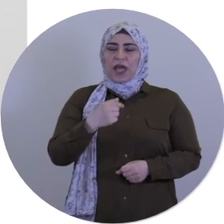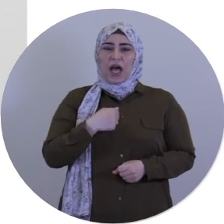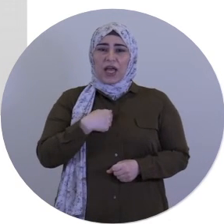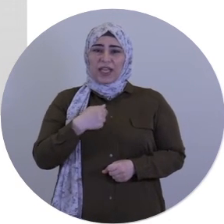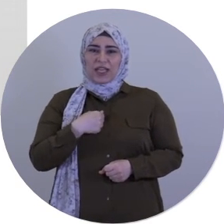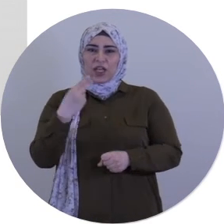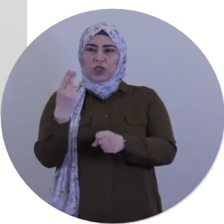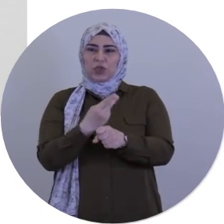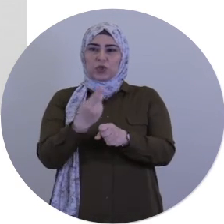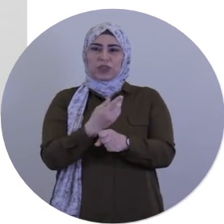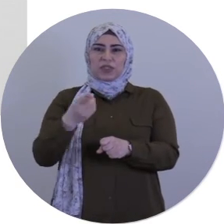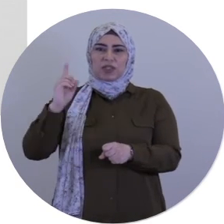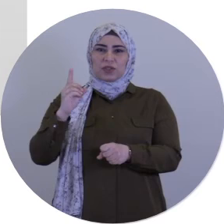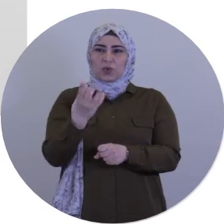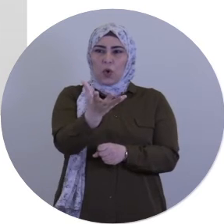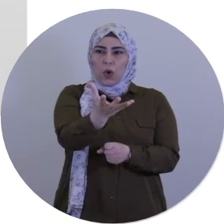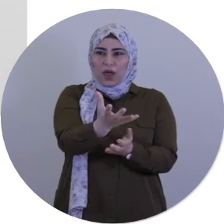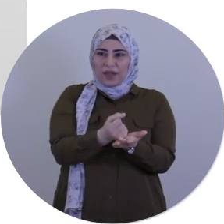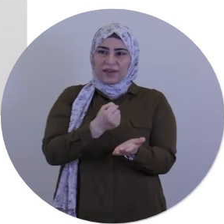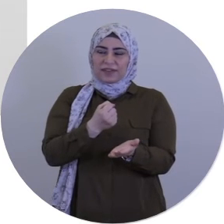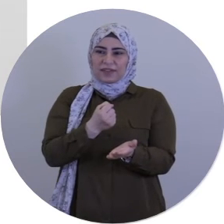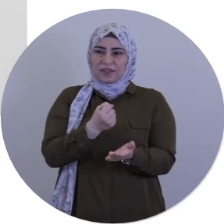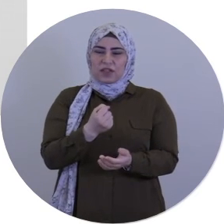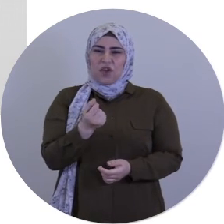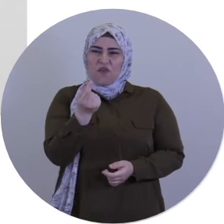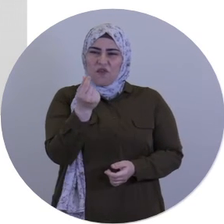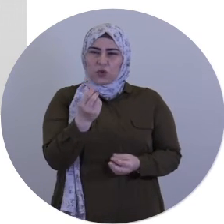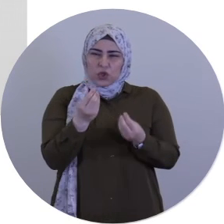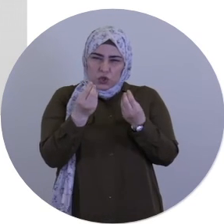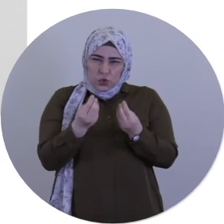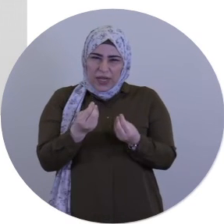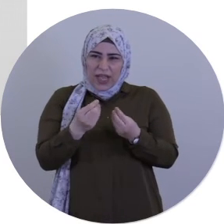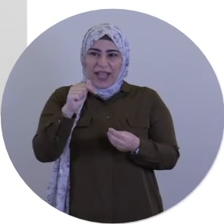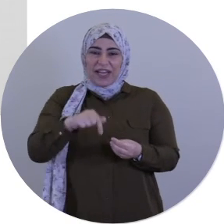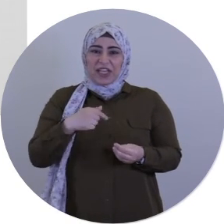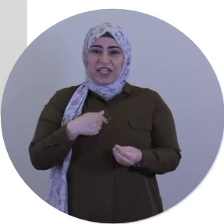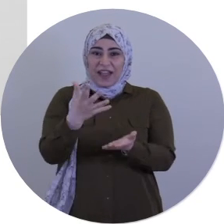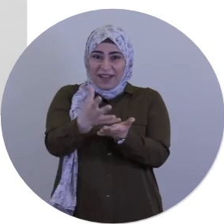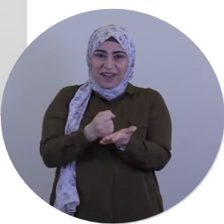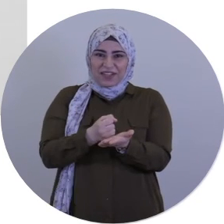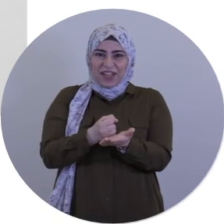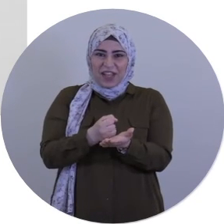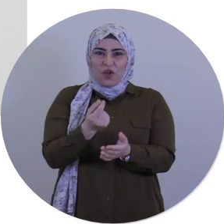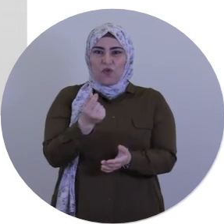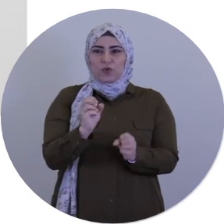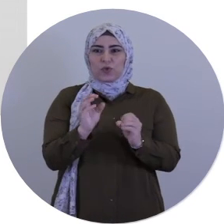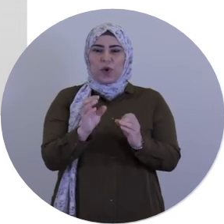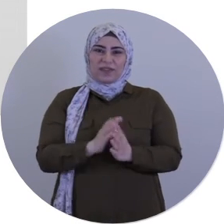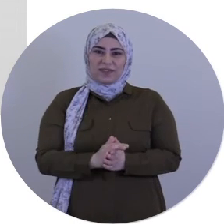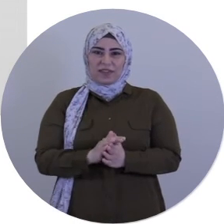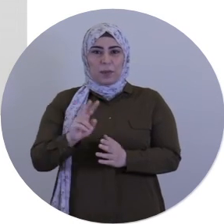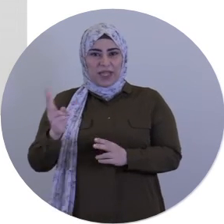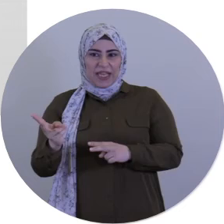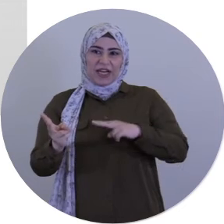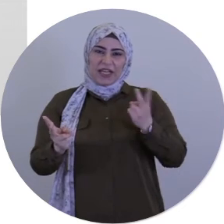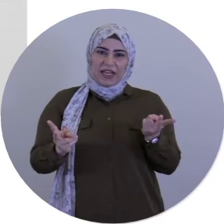I used to earn a little money, but now I earn a lot. Let's look at B. I what? A few friends. Now I